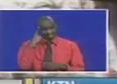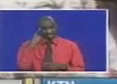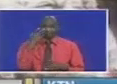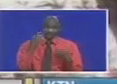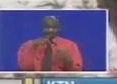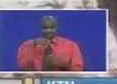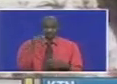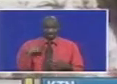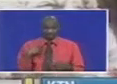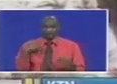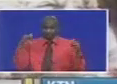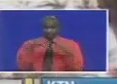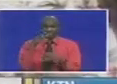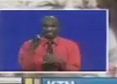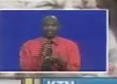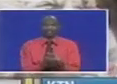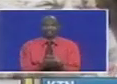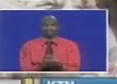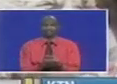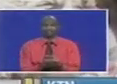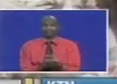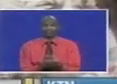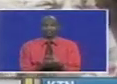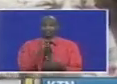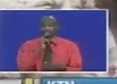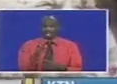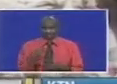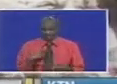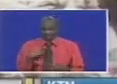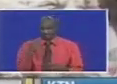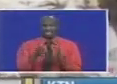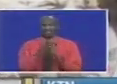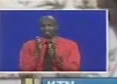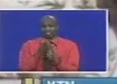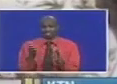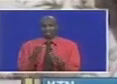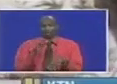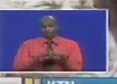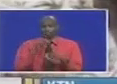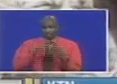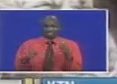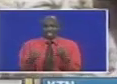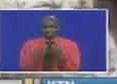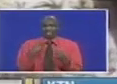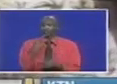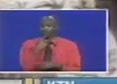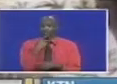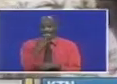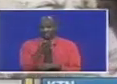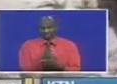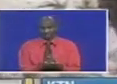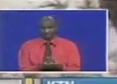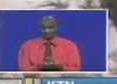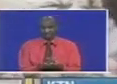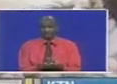perhaps the conference was being called to declare a state of emergency on the matter that's going on in Turkana,